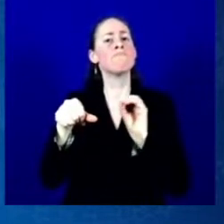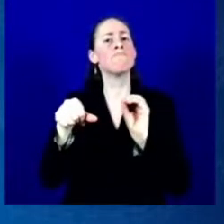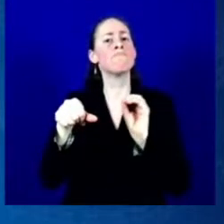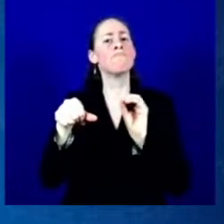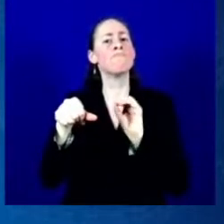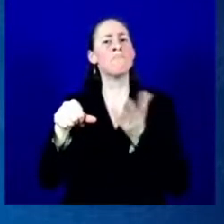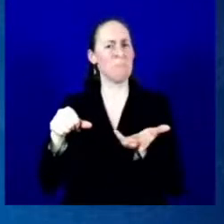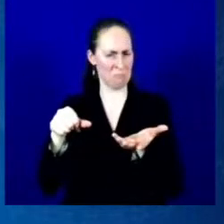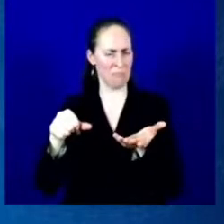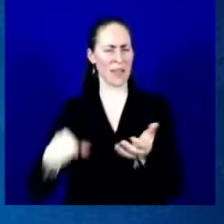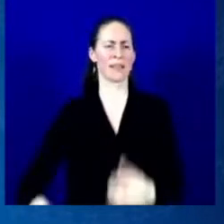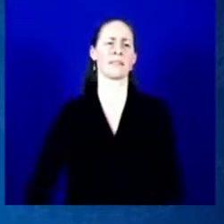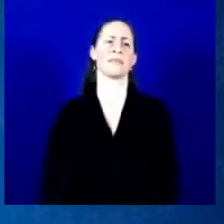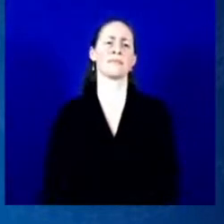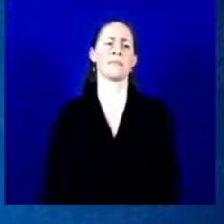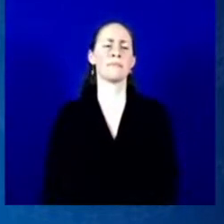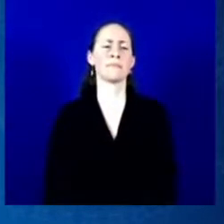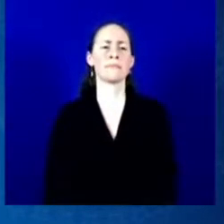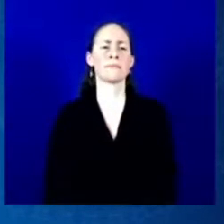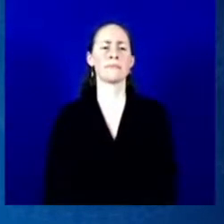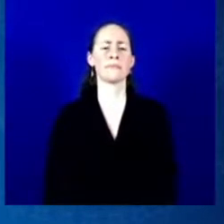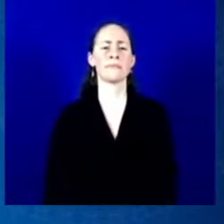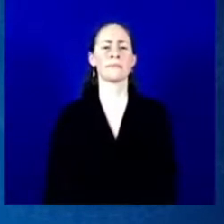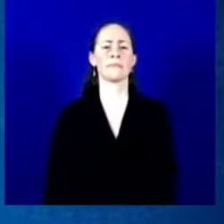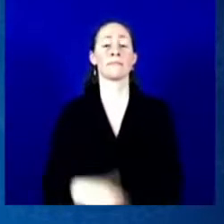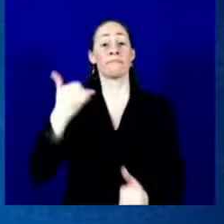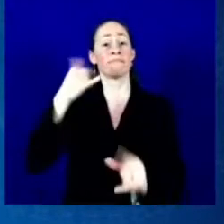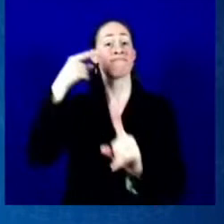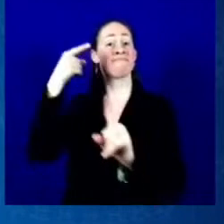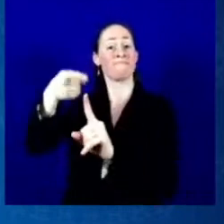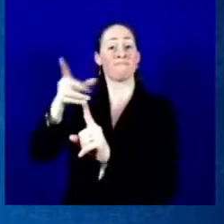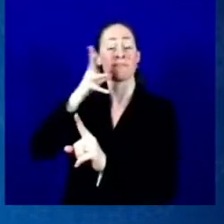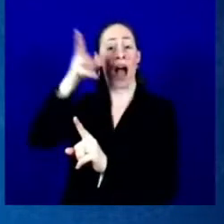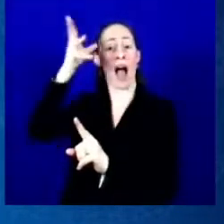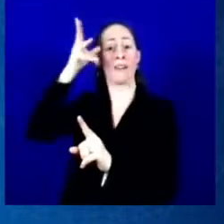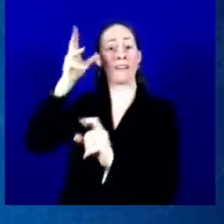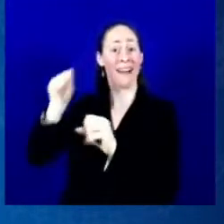12 weeks of paid leave and medical leave, family medical leave.